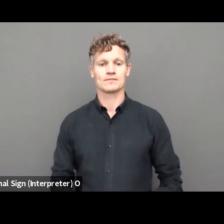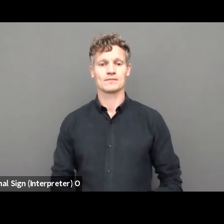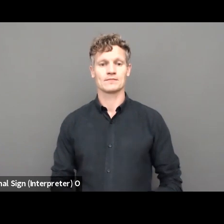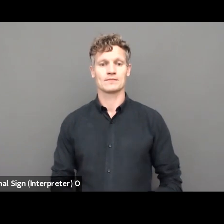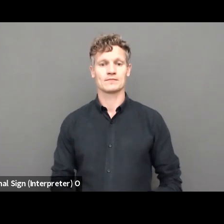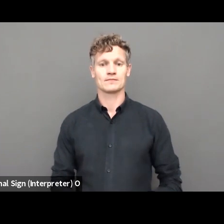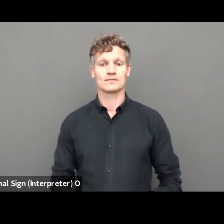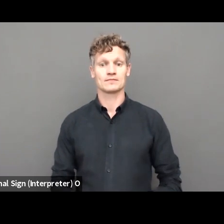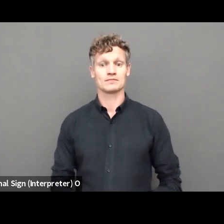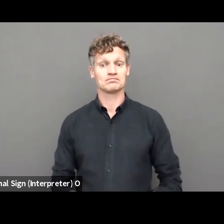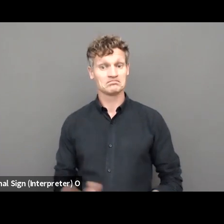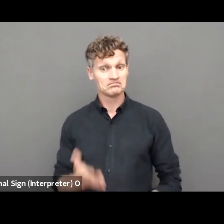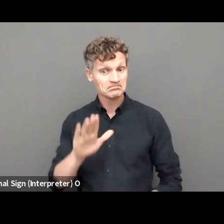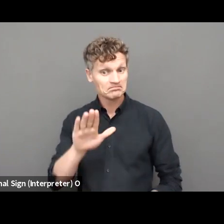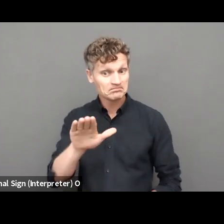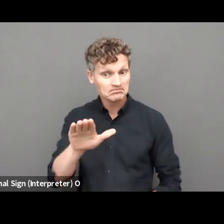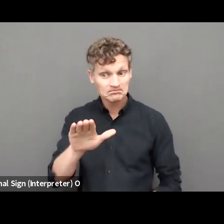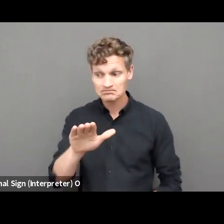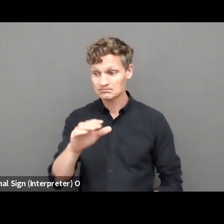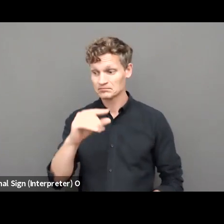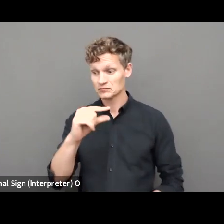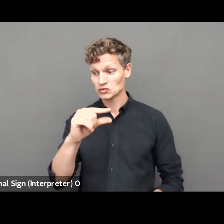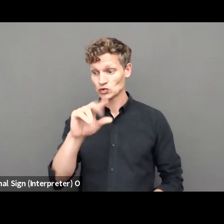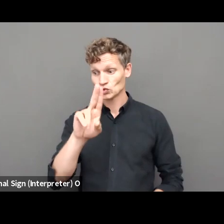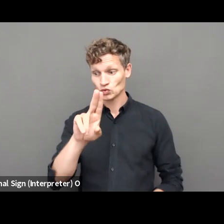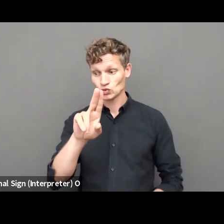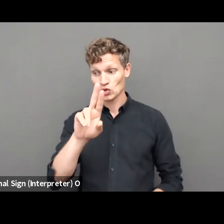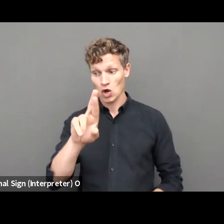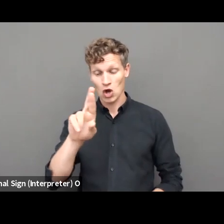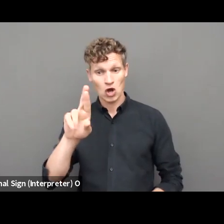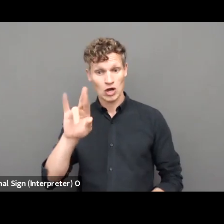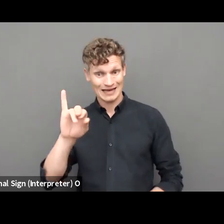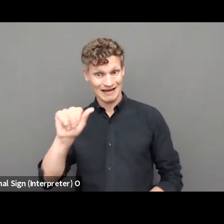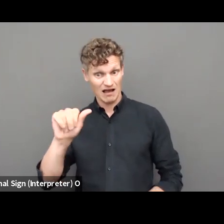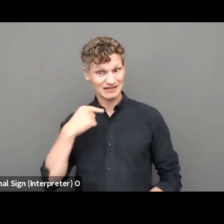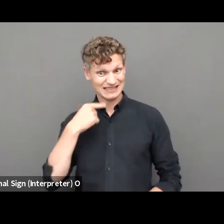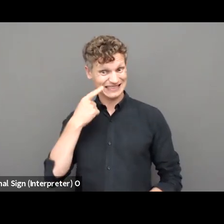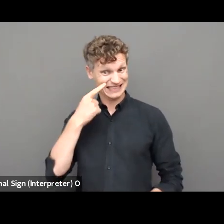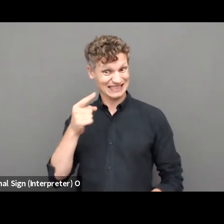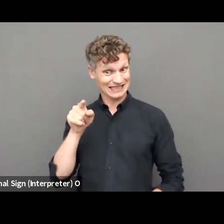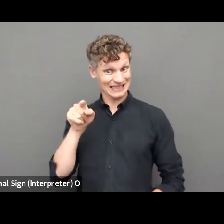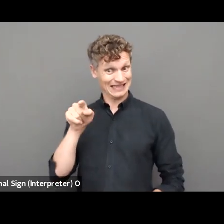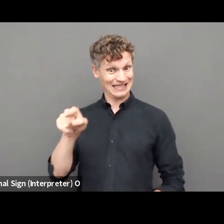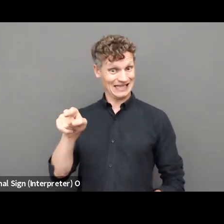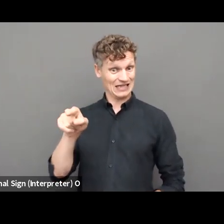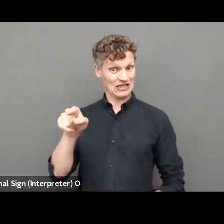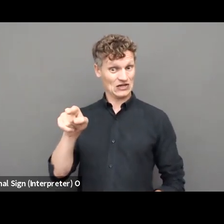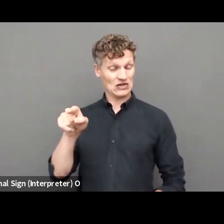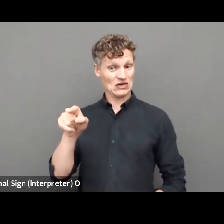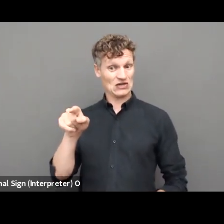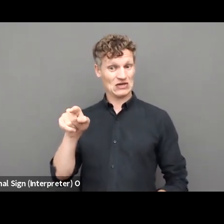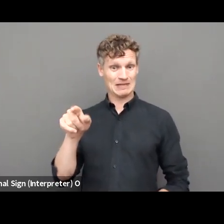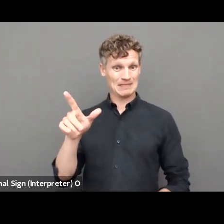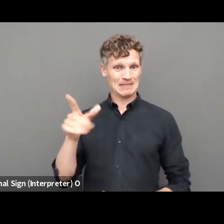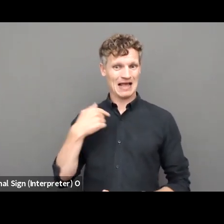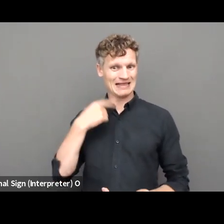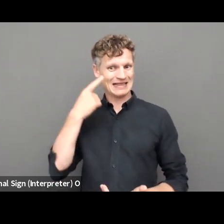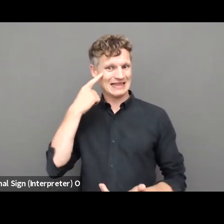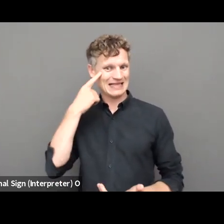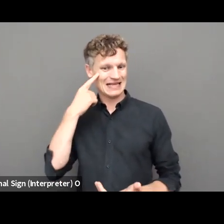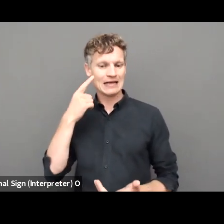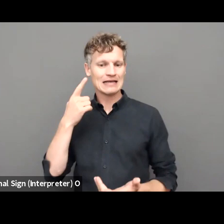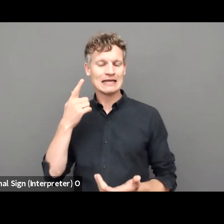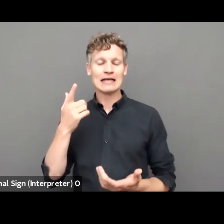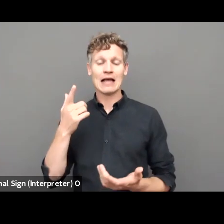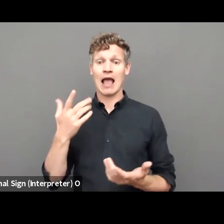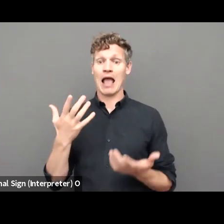So, Mr. Angel Gurría, I can see you are on screen. So allow me to do this while we make sure that we have the Secretary General